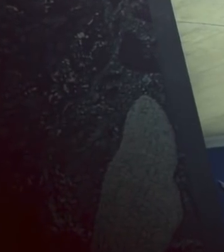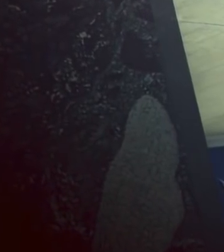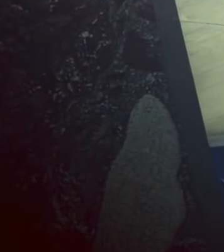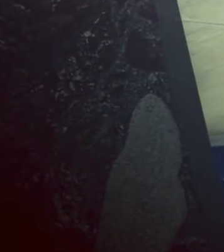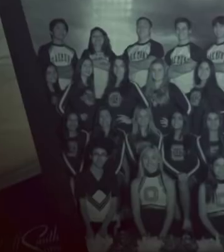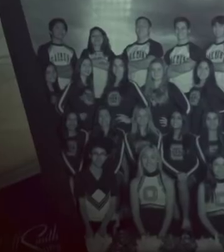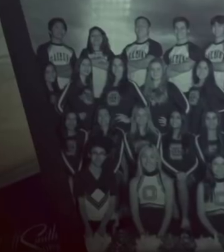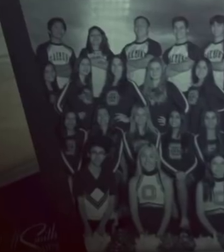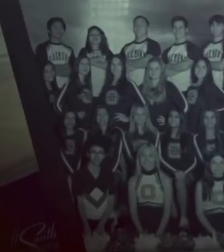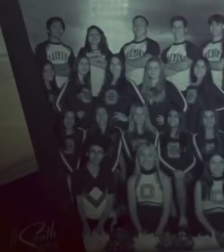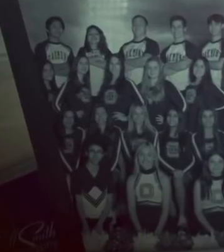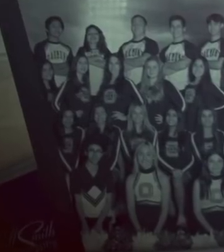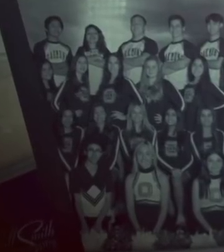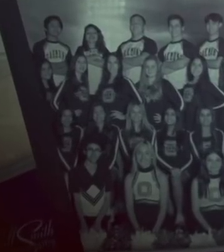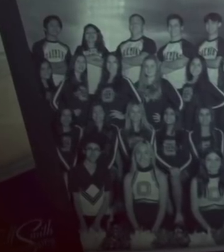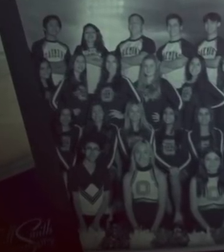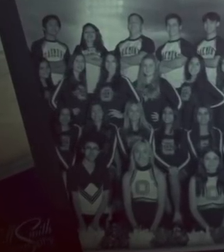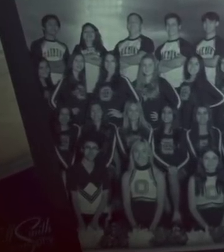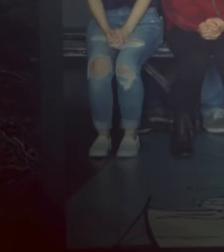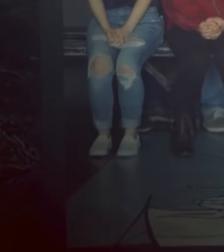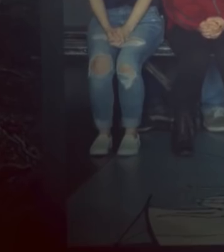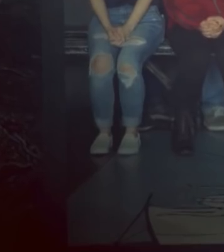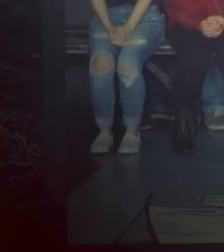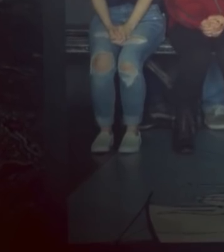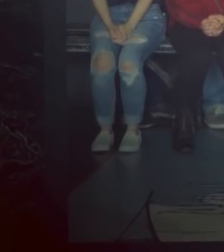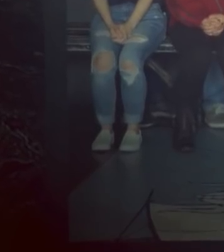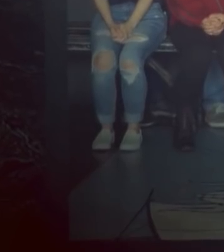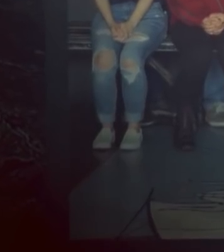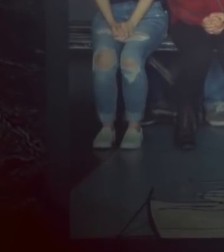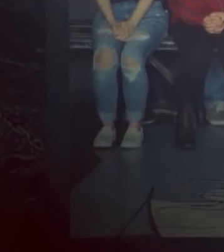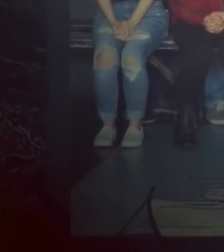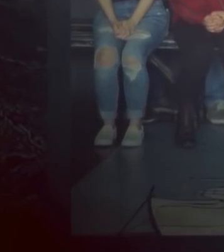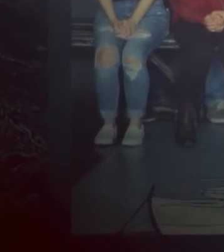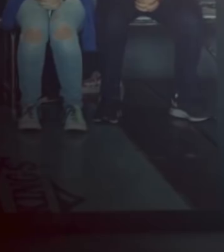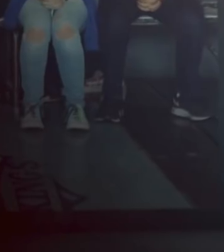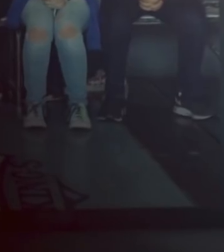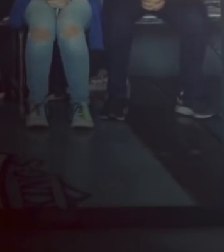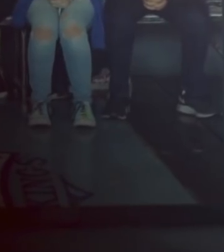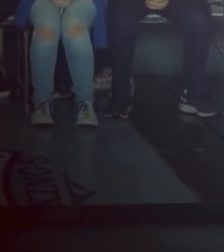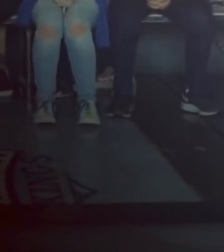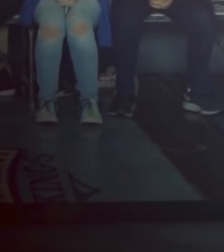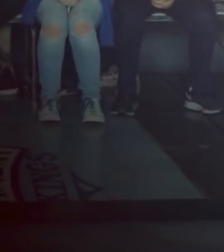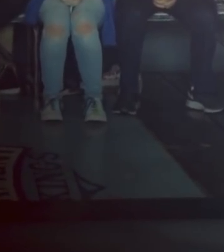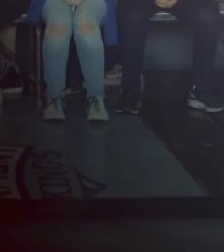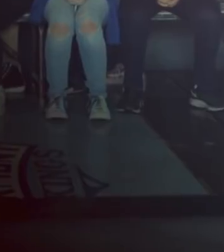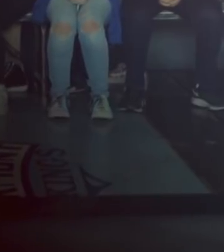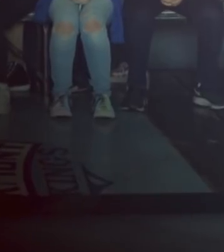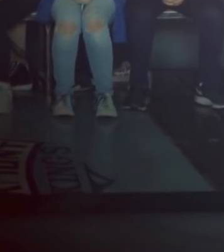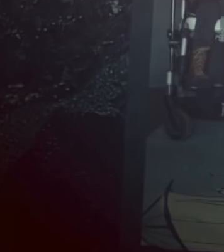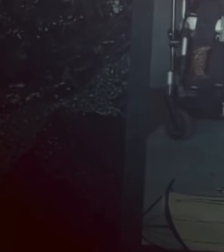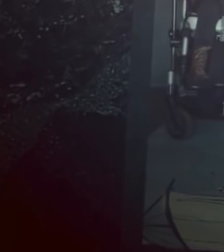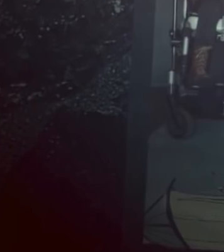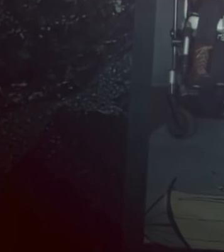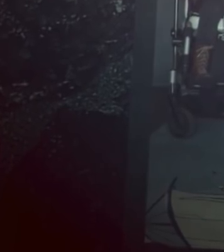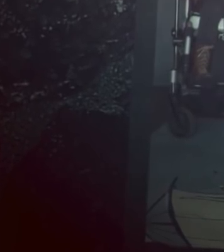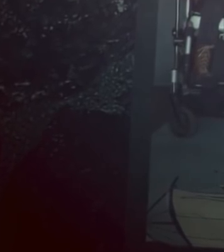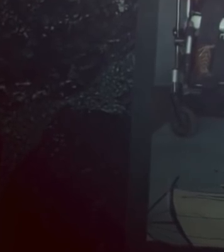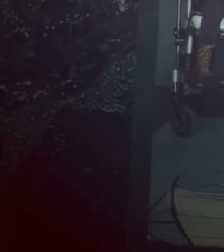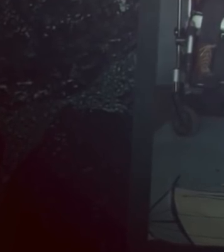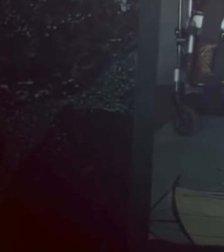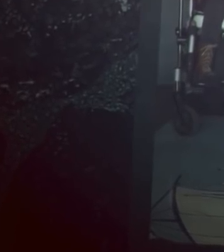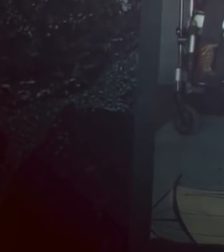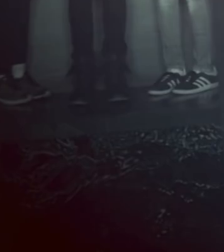shattered. Wishing you were somehow here again. Wishing you